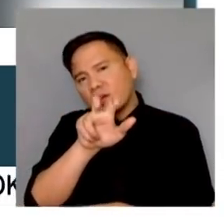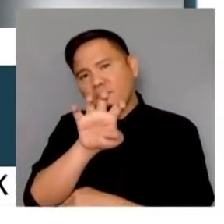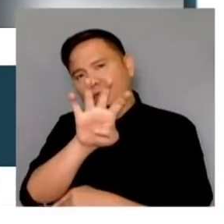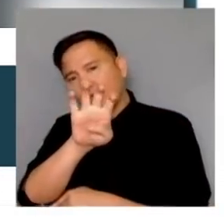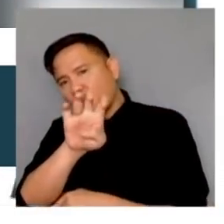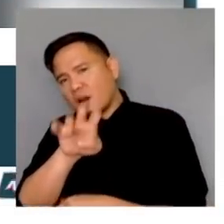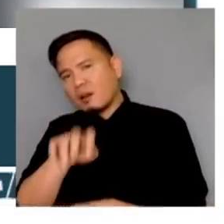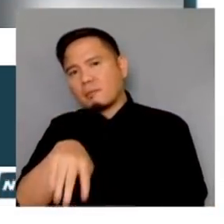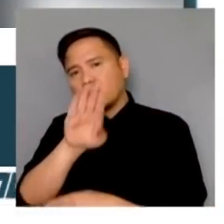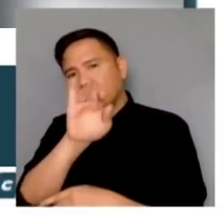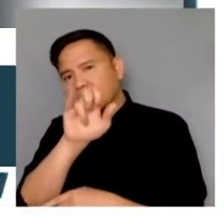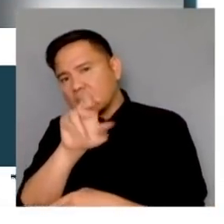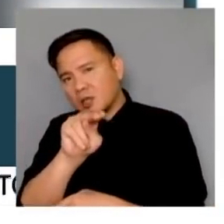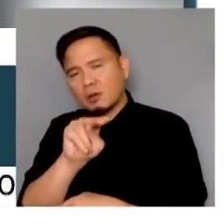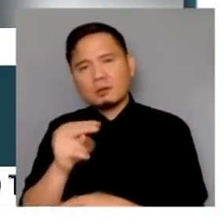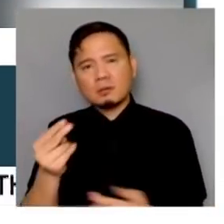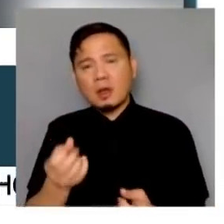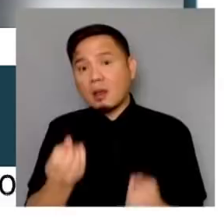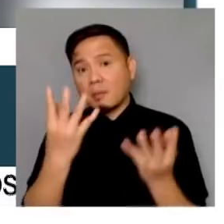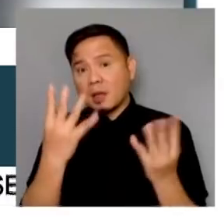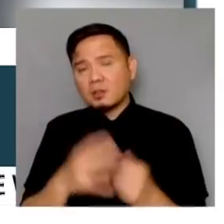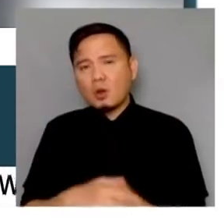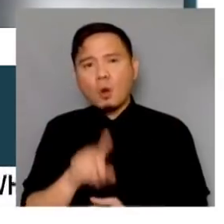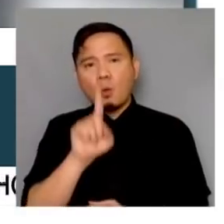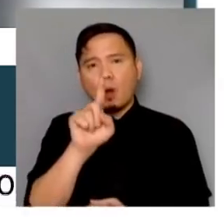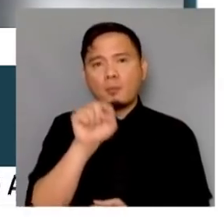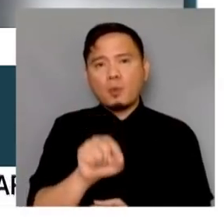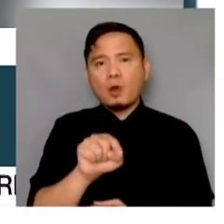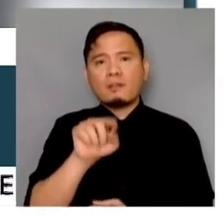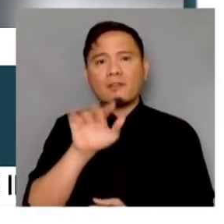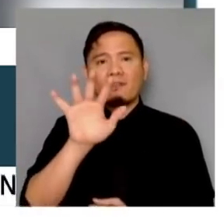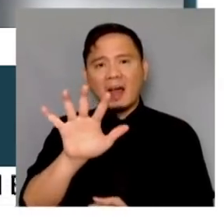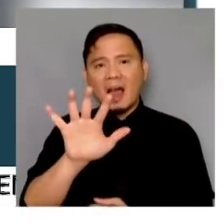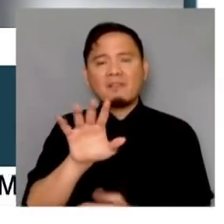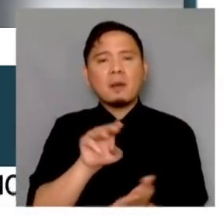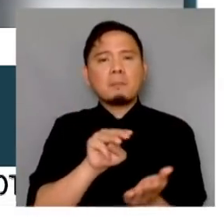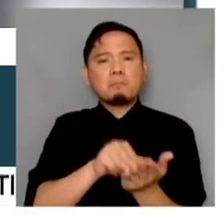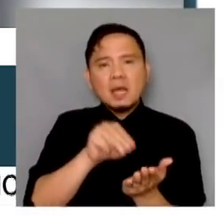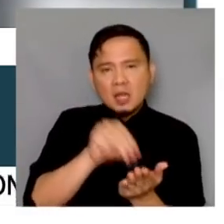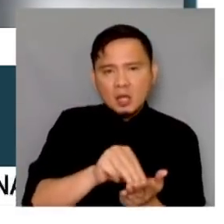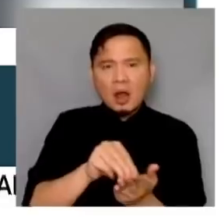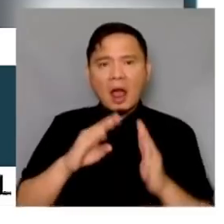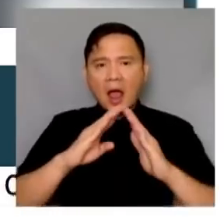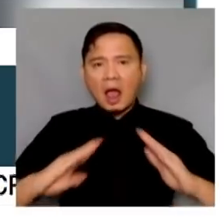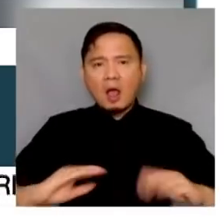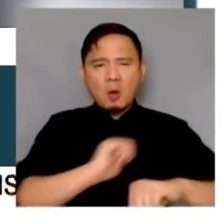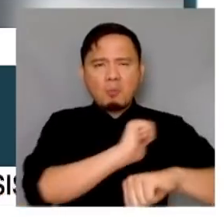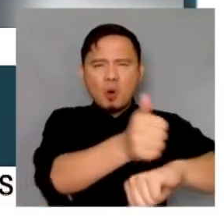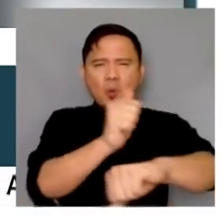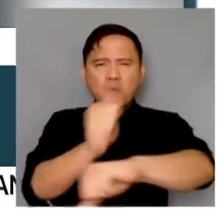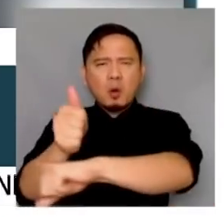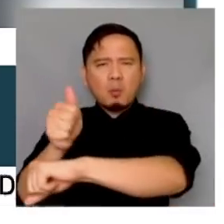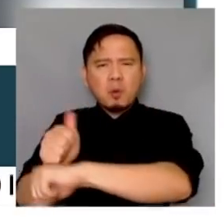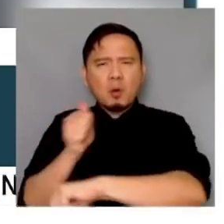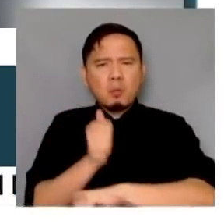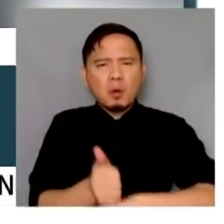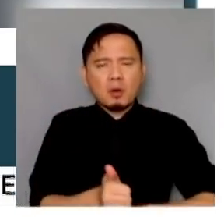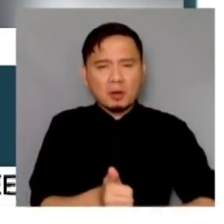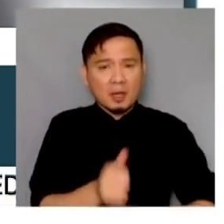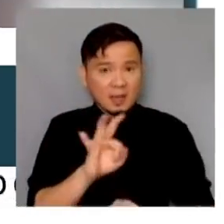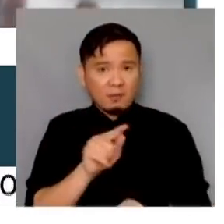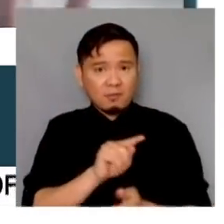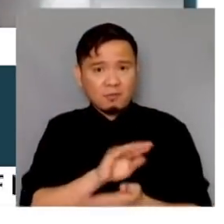represents around 1 to 1.5 million homes kung maayos ang paggagamit. So yun po yun.